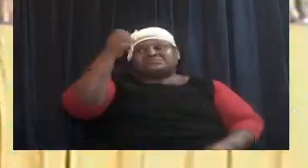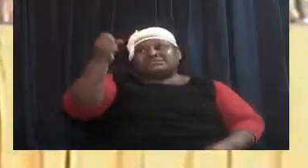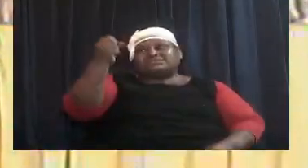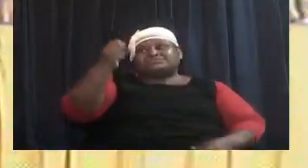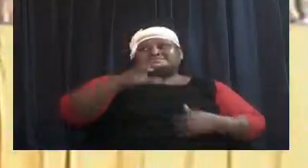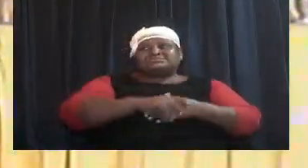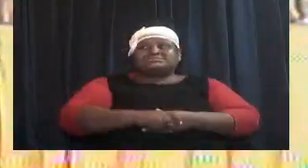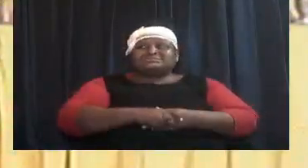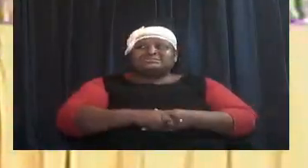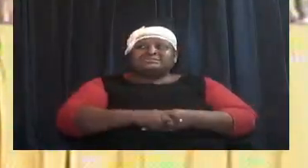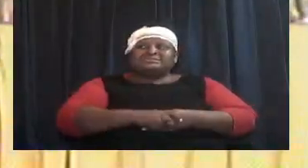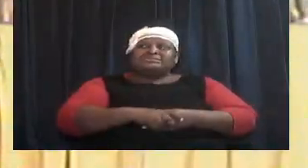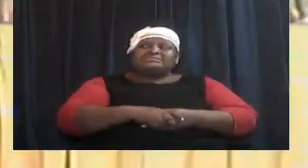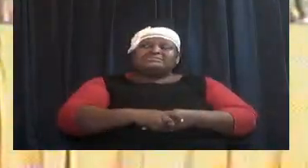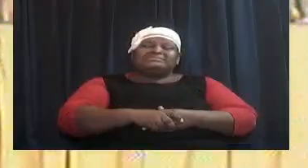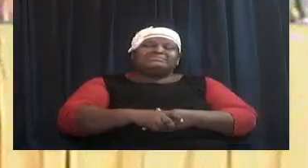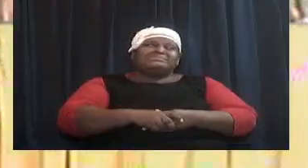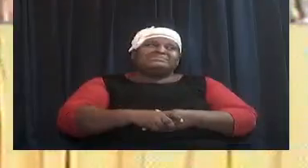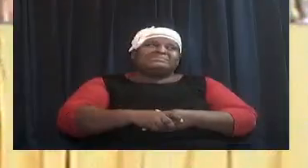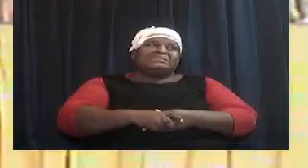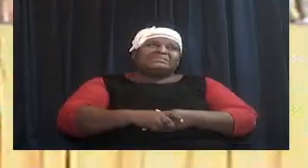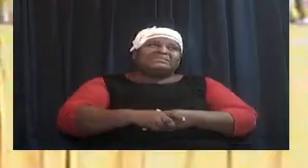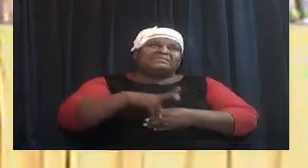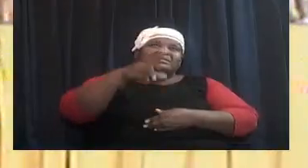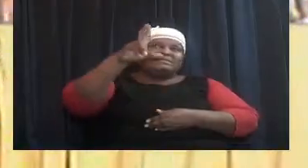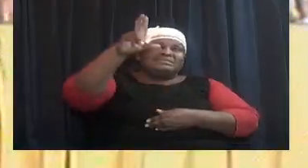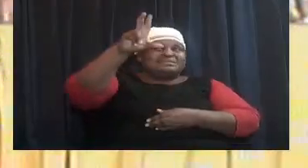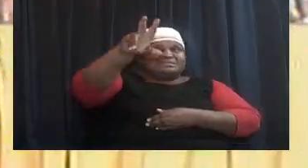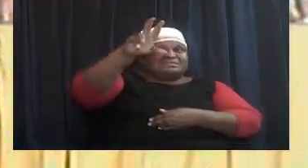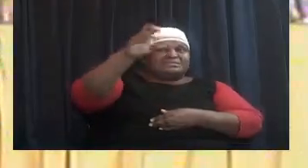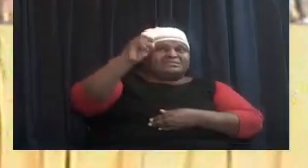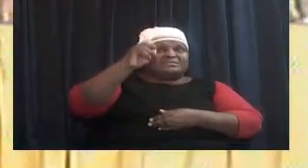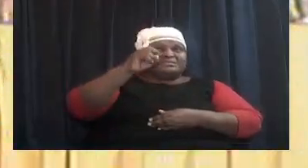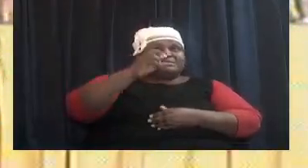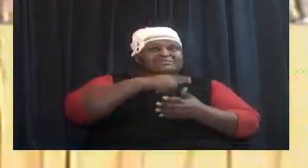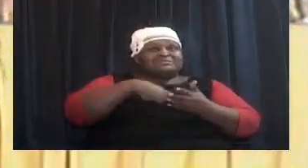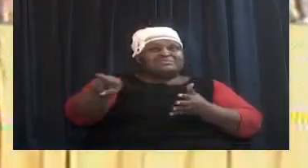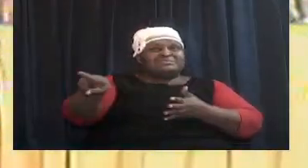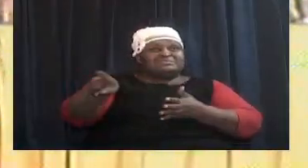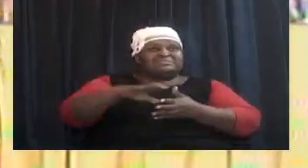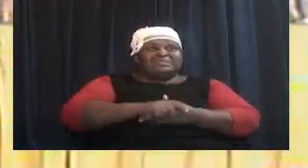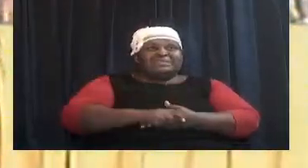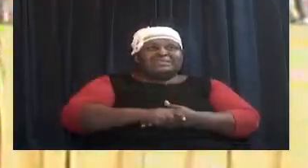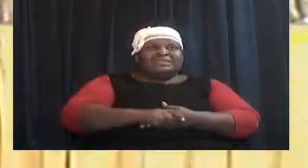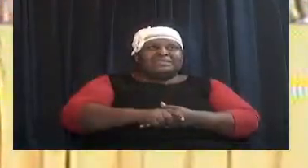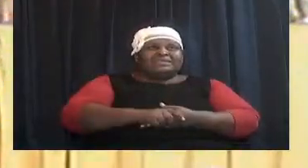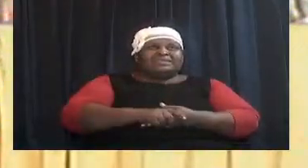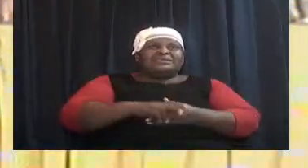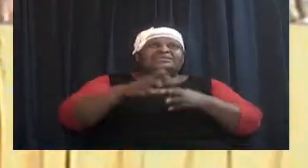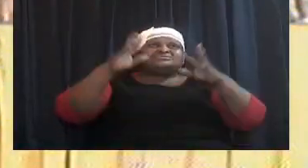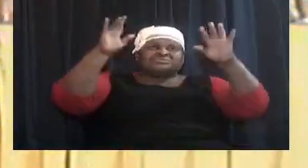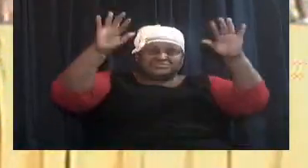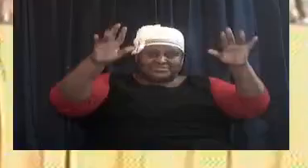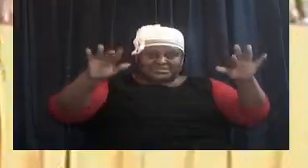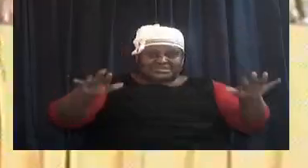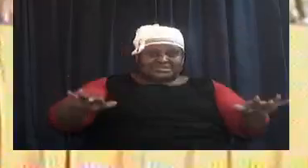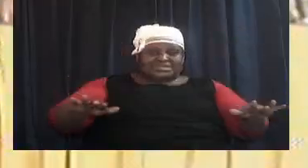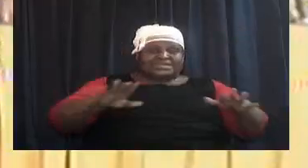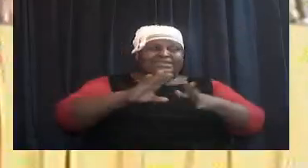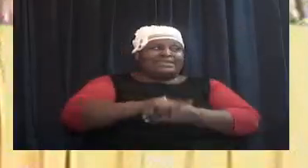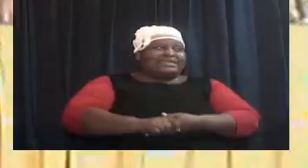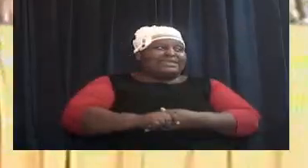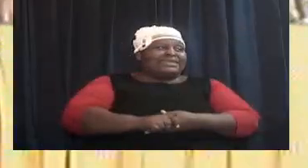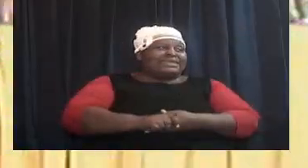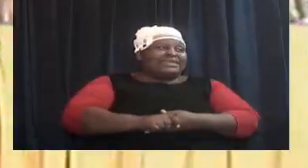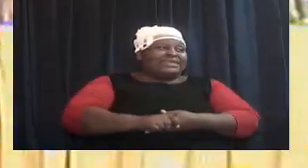Deacon tell me 30 minutes, 30 minutes. So, but it's raining, so.